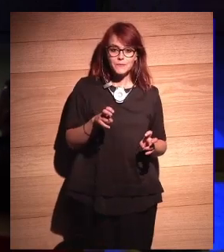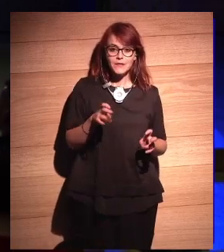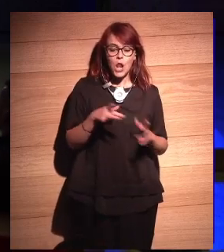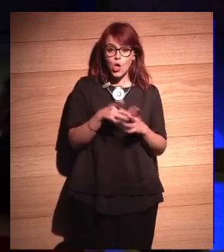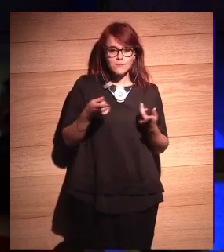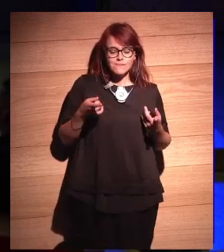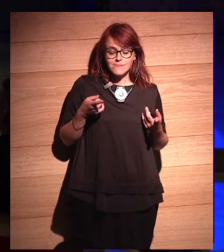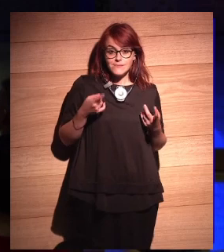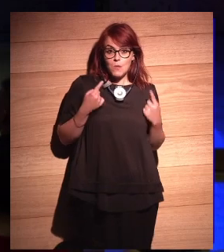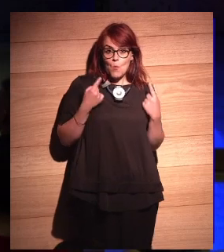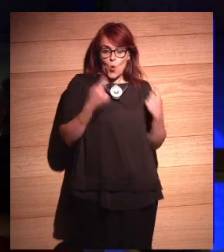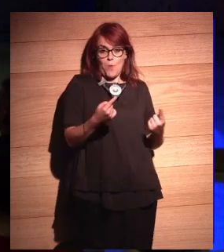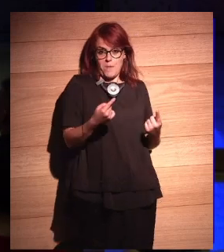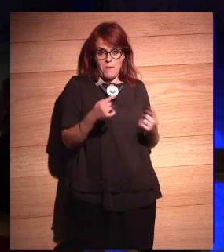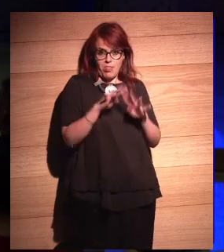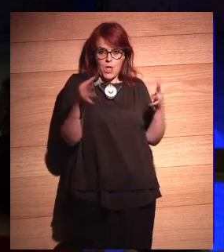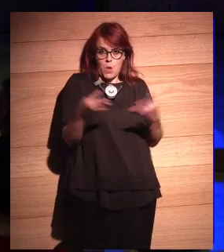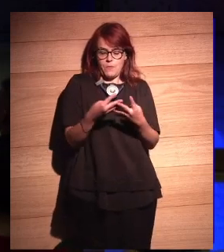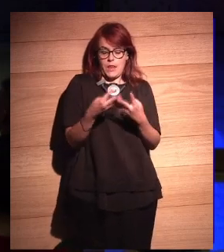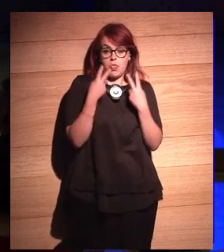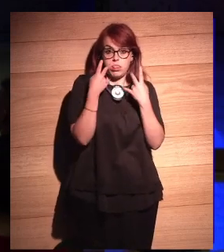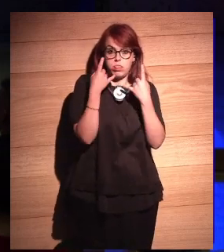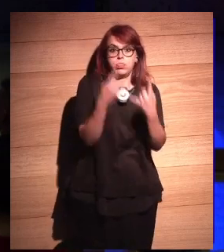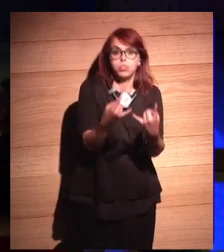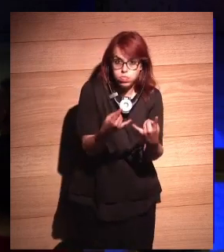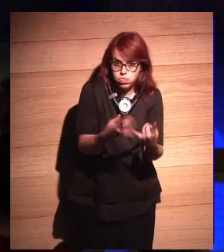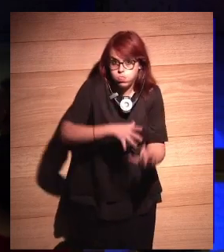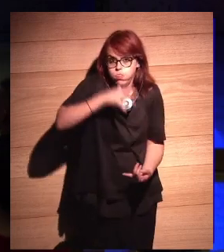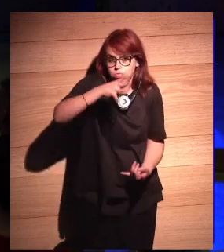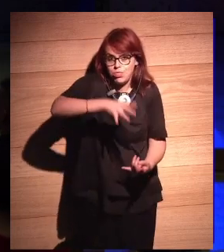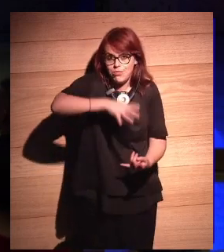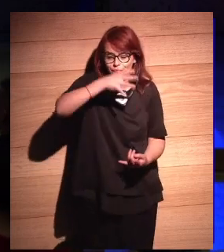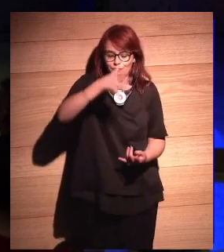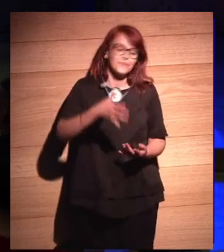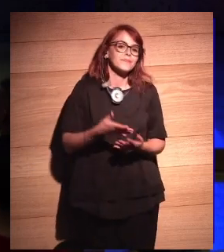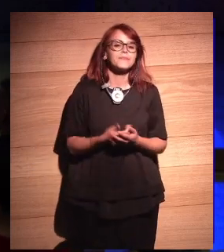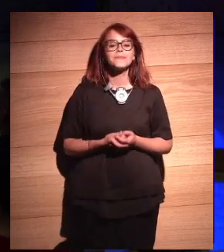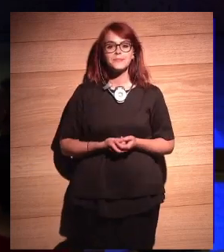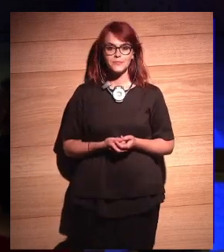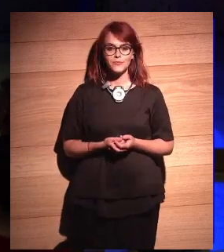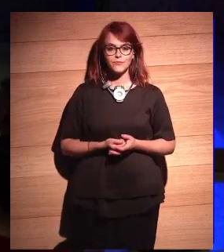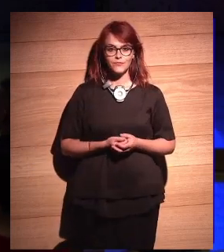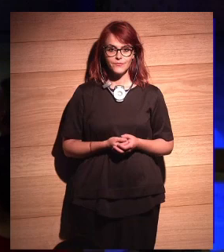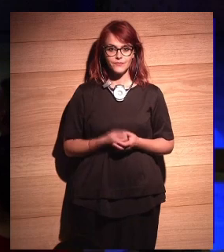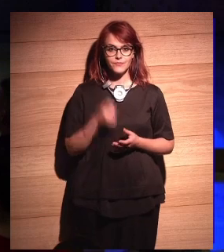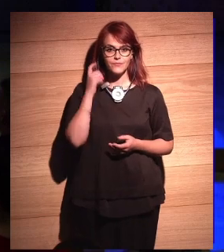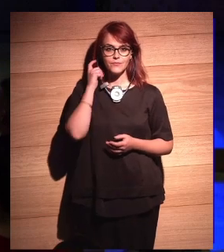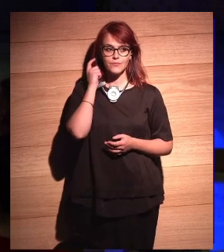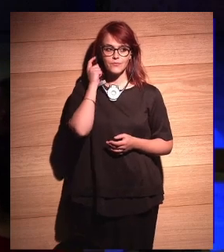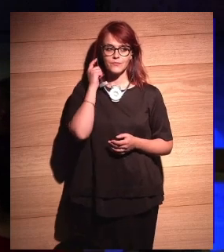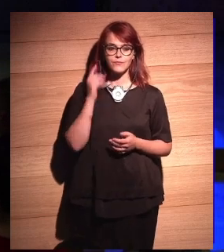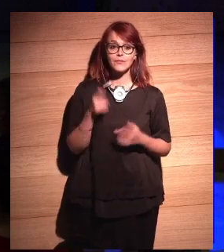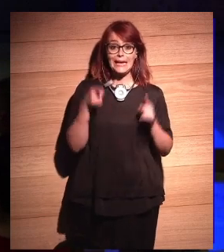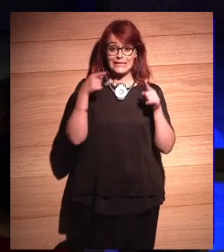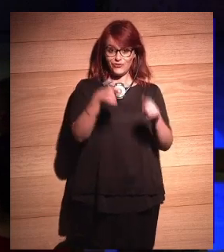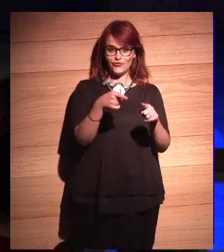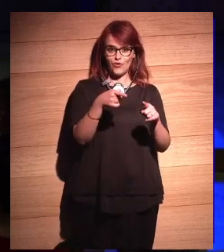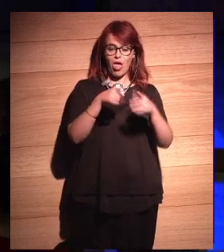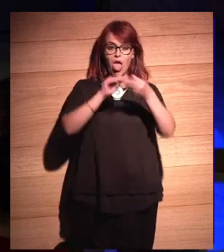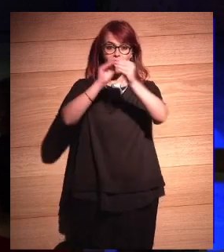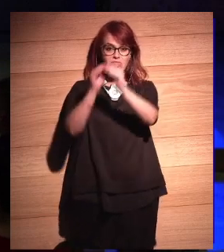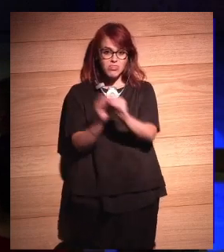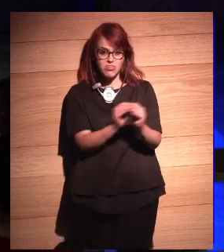this on the internet and thought it was amazing. So, yeah. I've been developing these beautiful gloves. Oh, it's